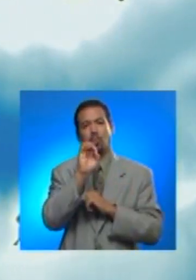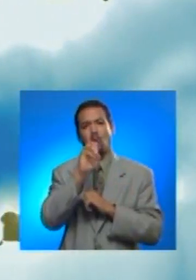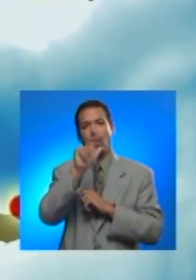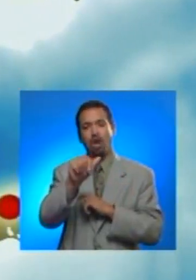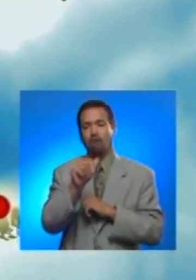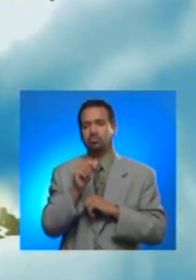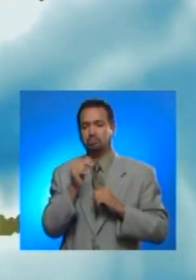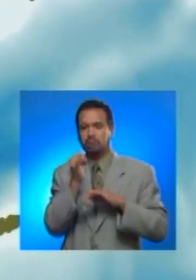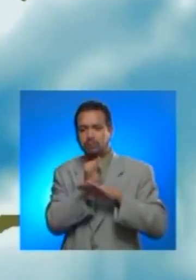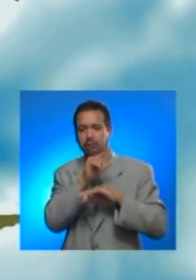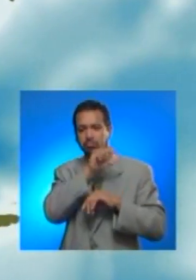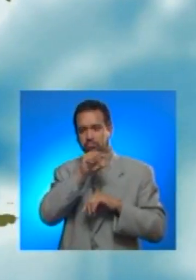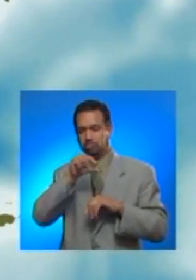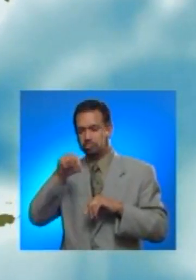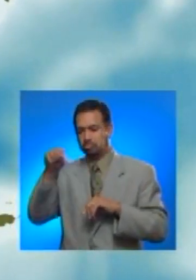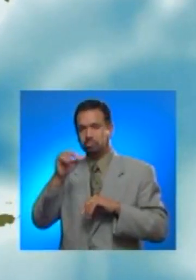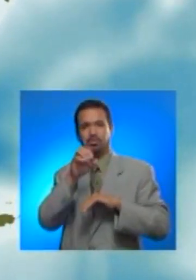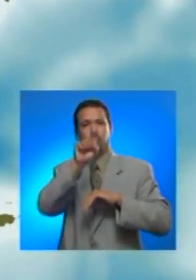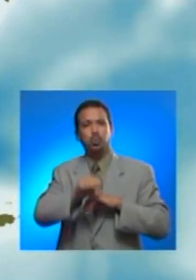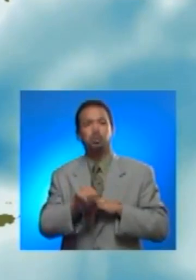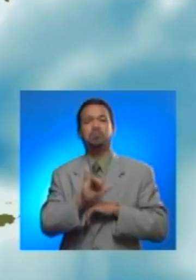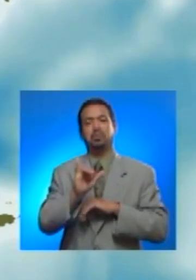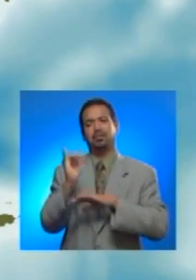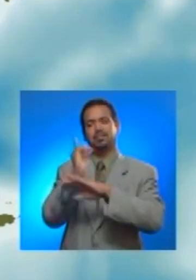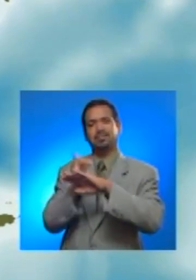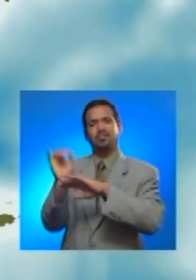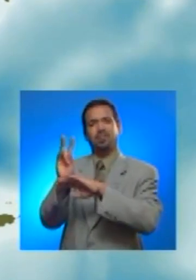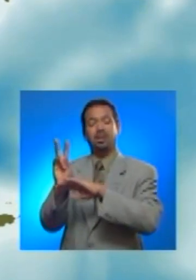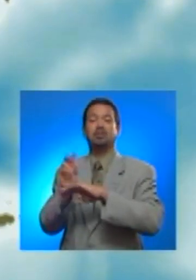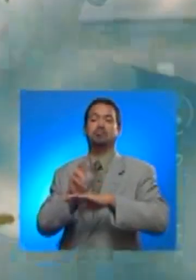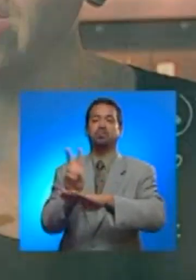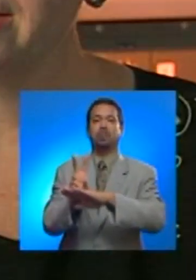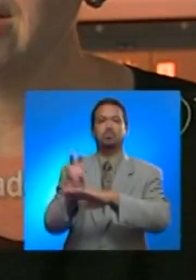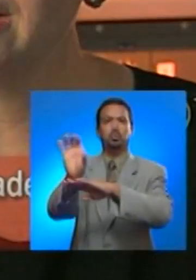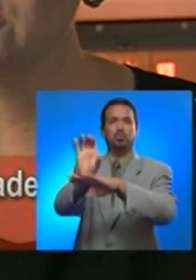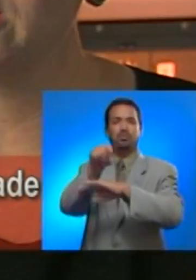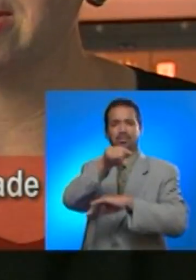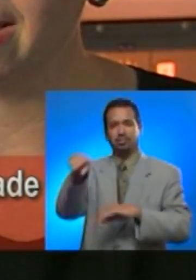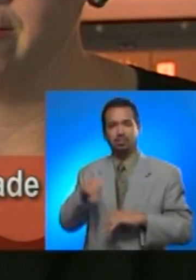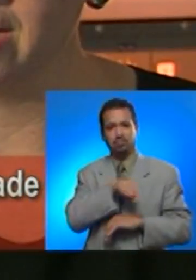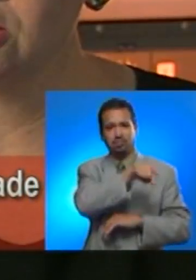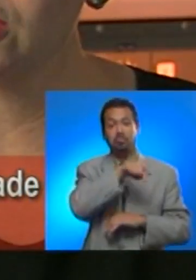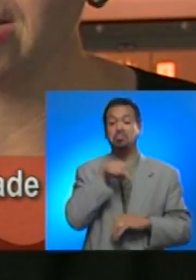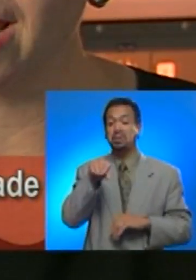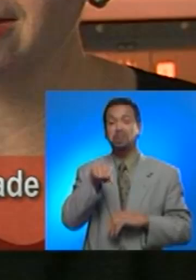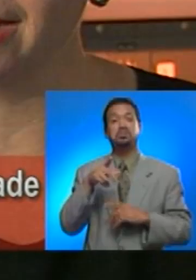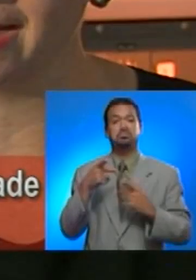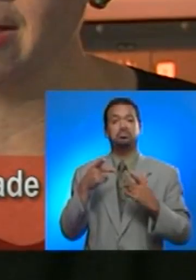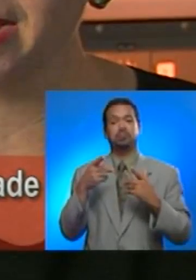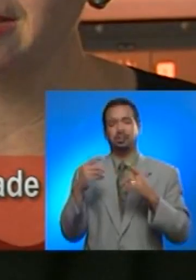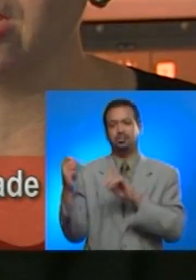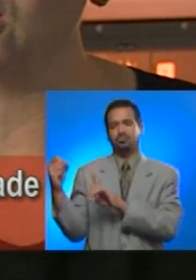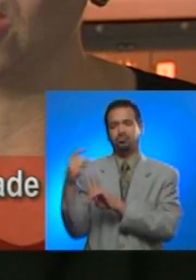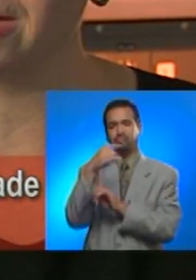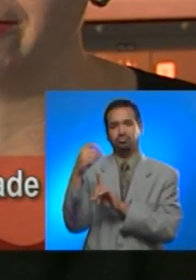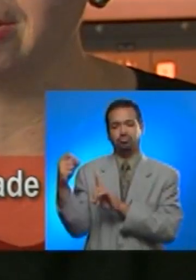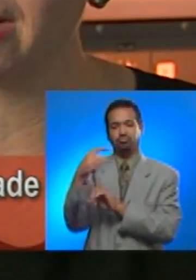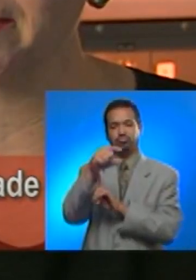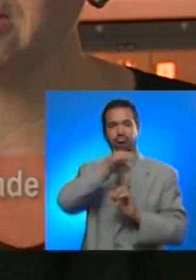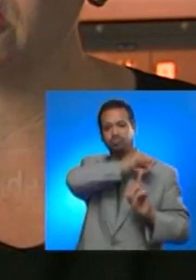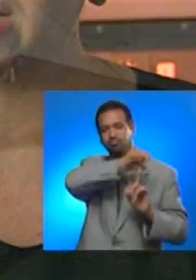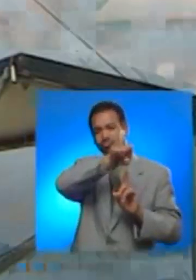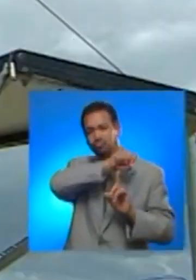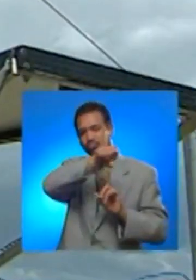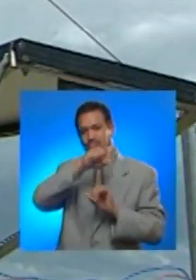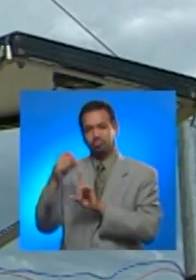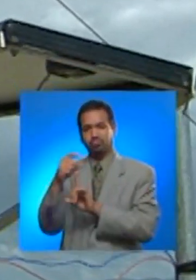Culebra Islands, as well as the Virgin Islands and the Dominican Republic. Each of these stations sends a signal either directly